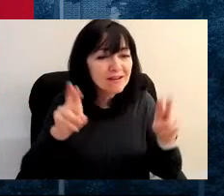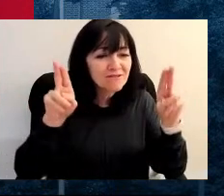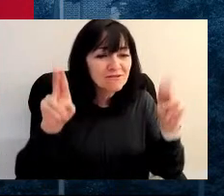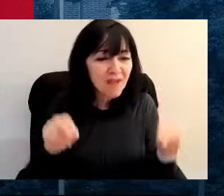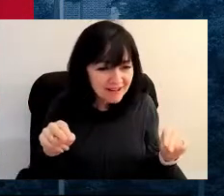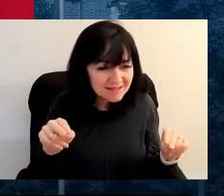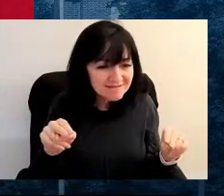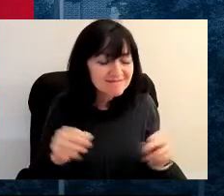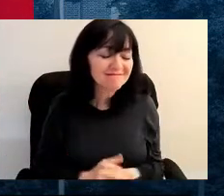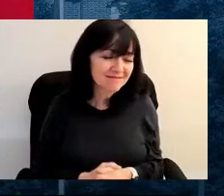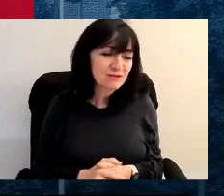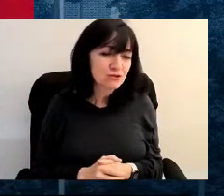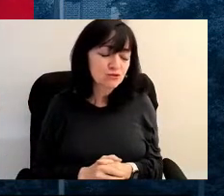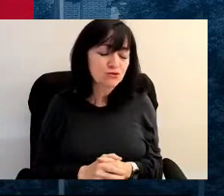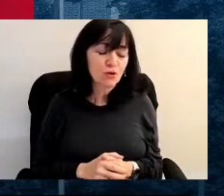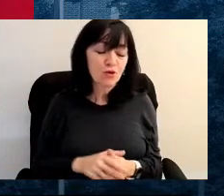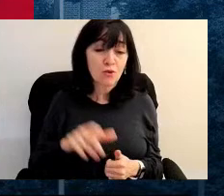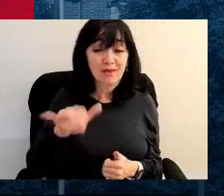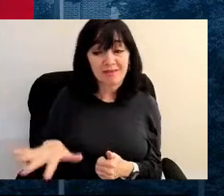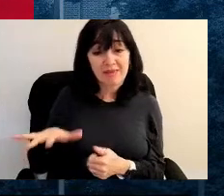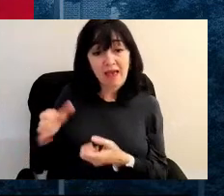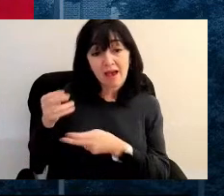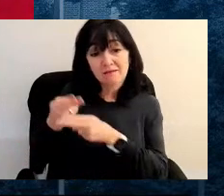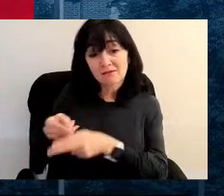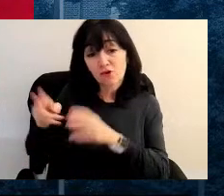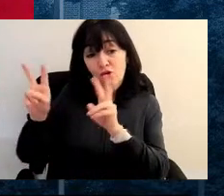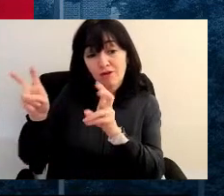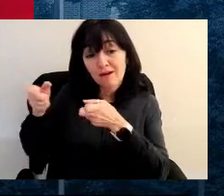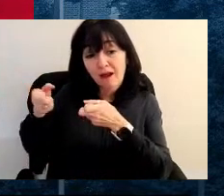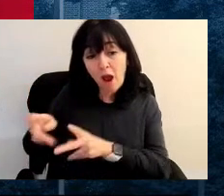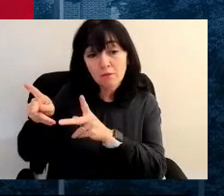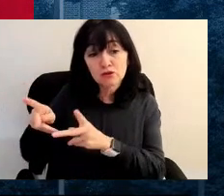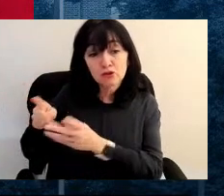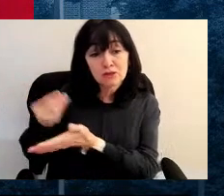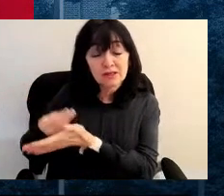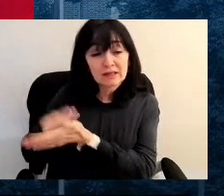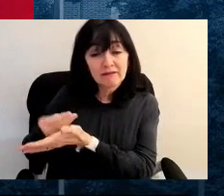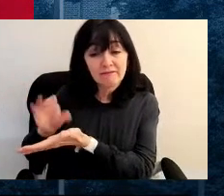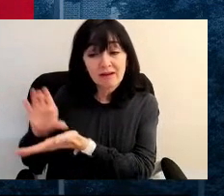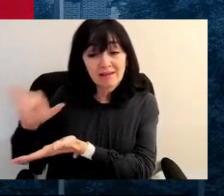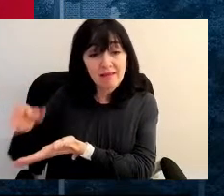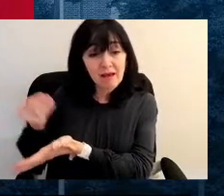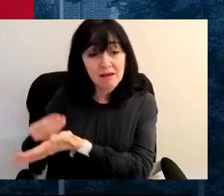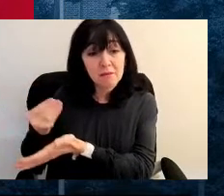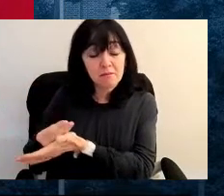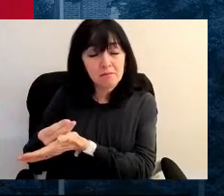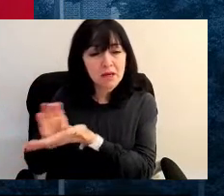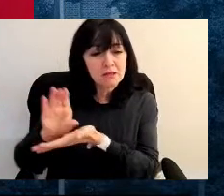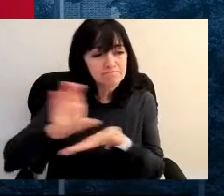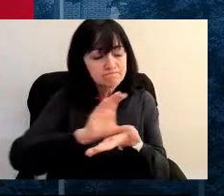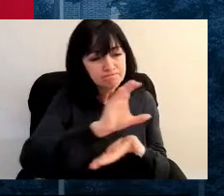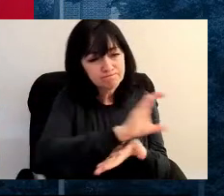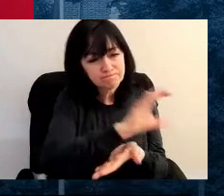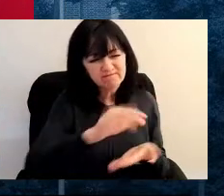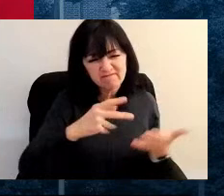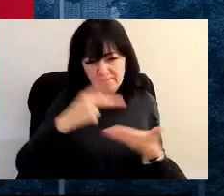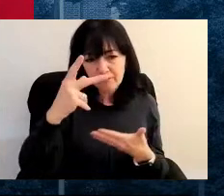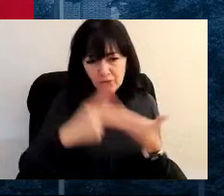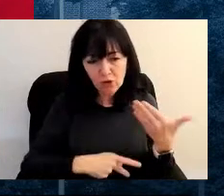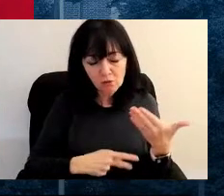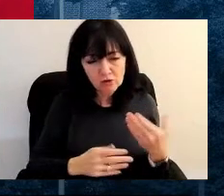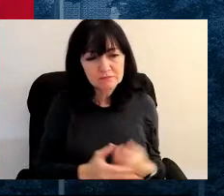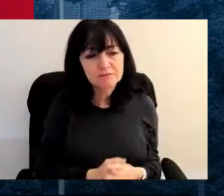of opportunity funding. Finally, we'll be investing additional funds in the Wilmington Learning Collaborative. And I know we